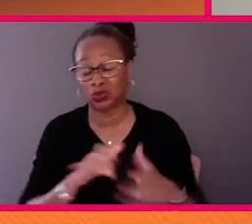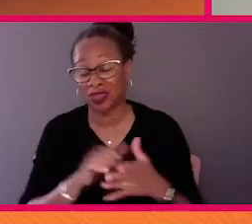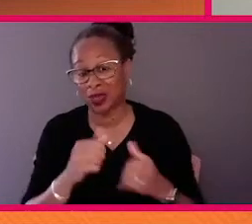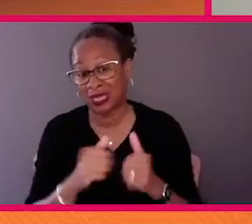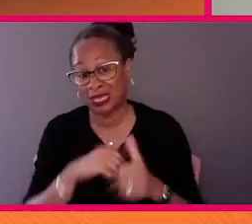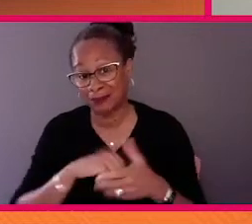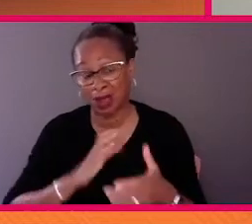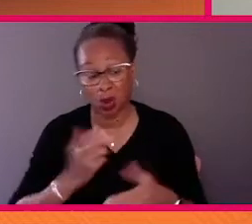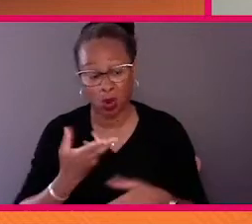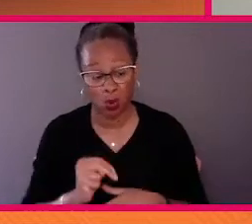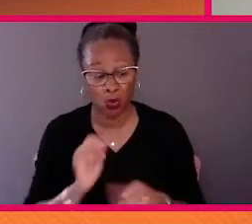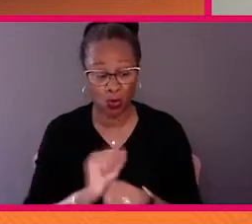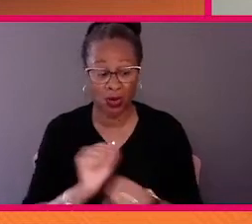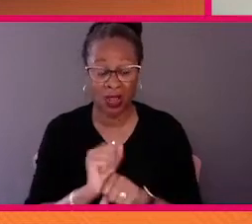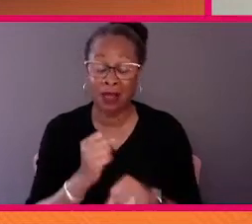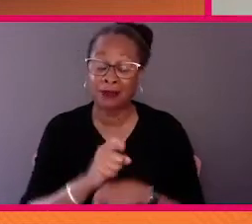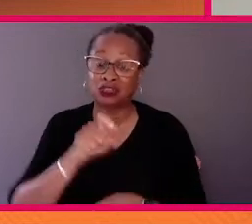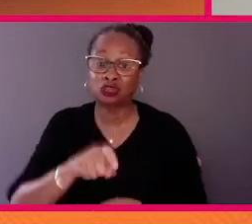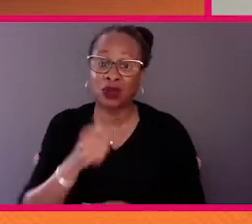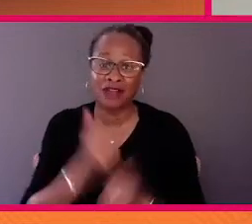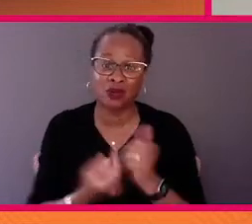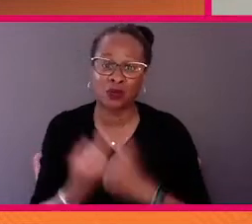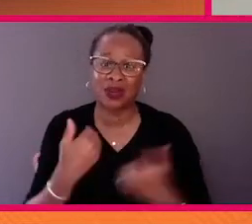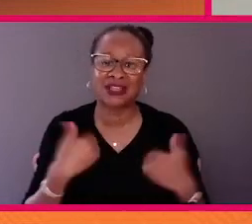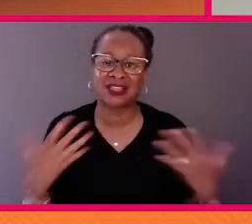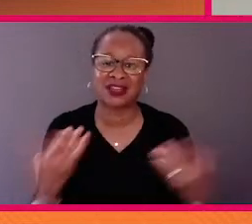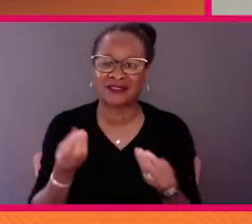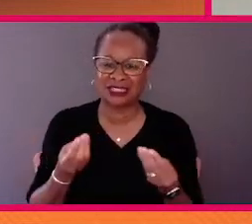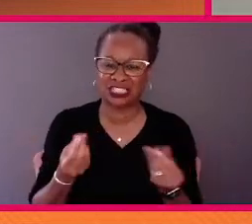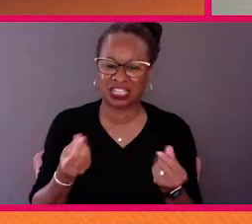is to make sure that everybody has a lot of texture. And,